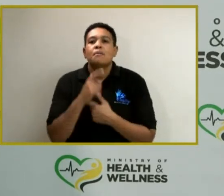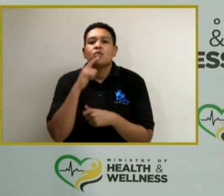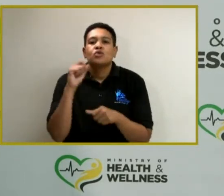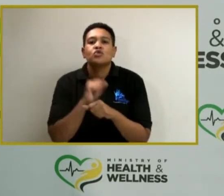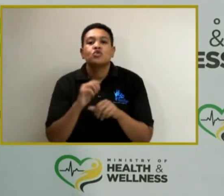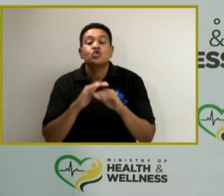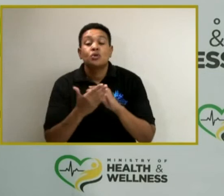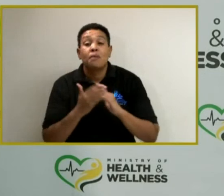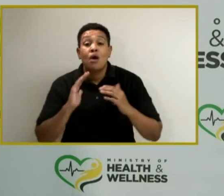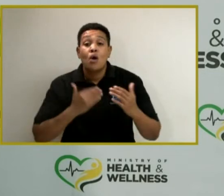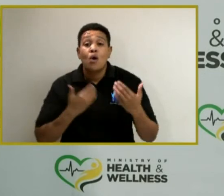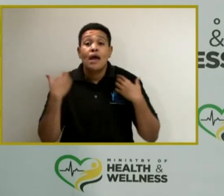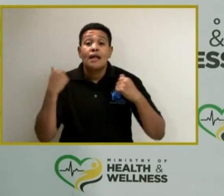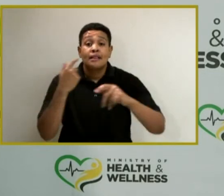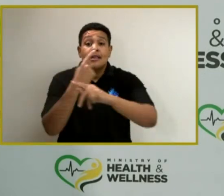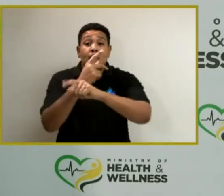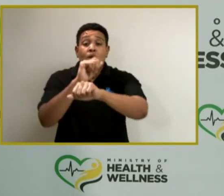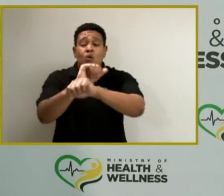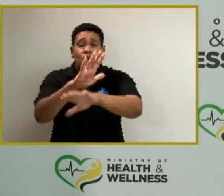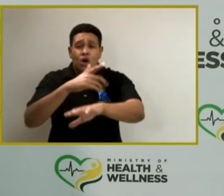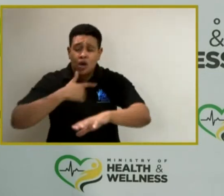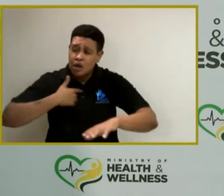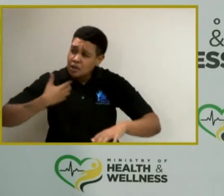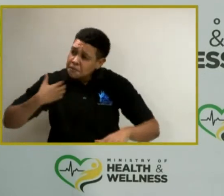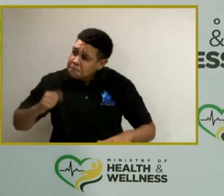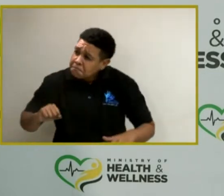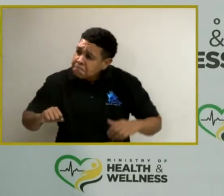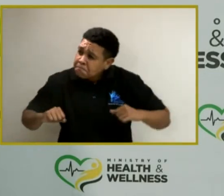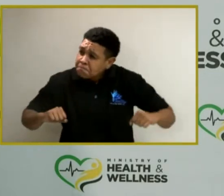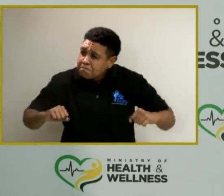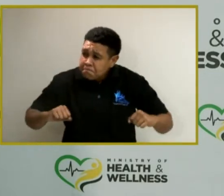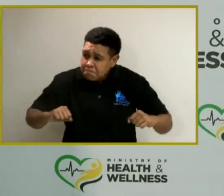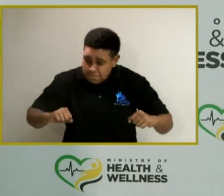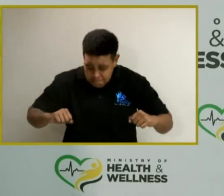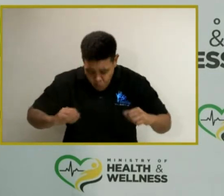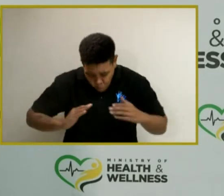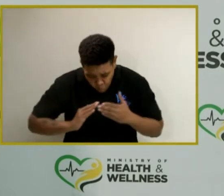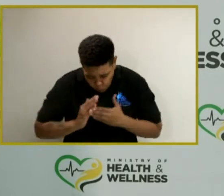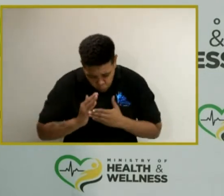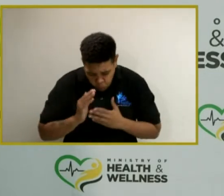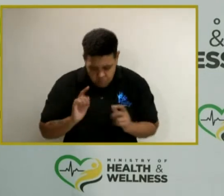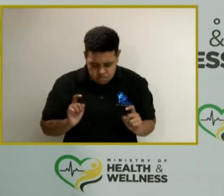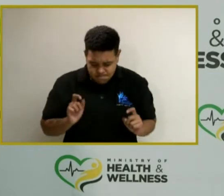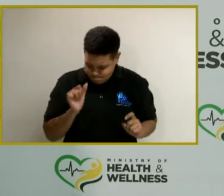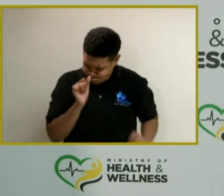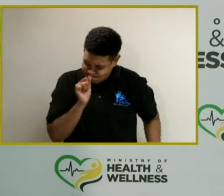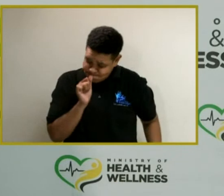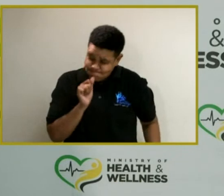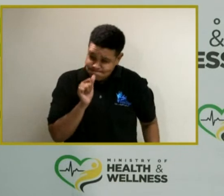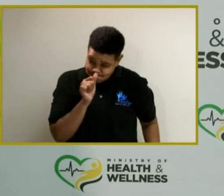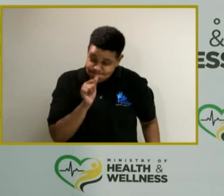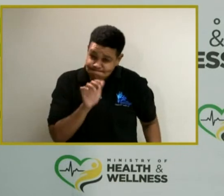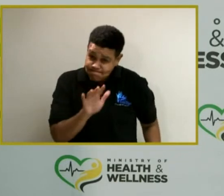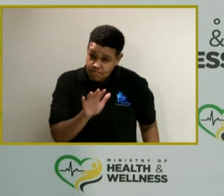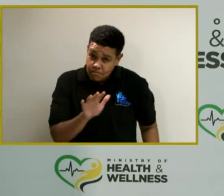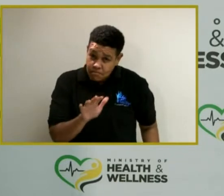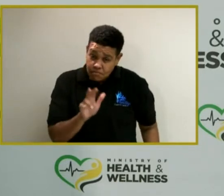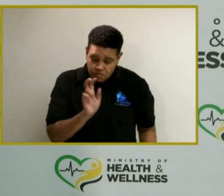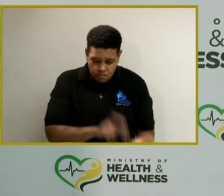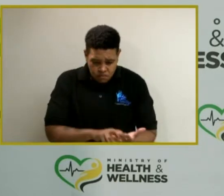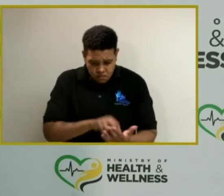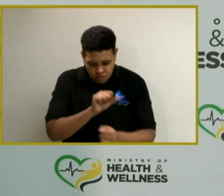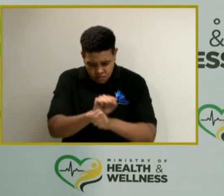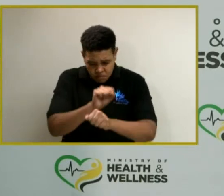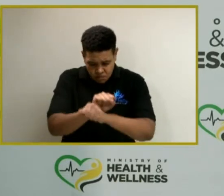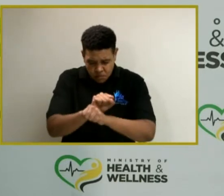that our healthcare workers are resilient and they are holding the front line, doing what they need to do, even